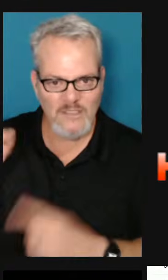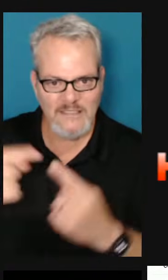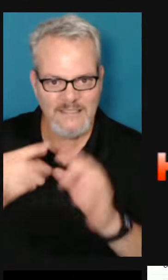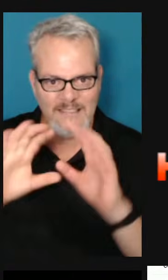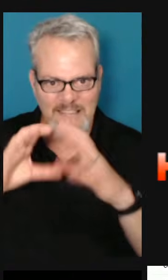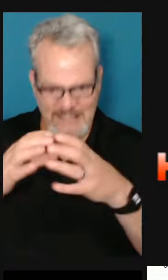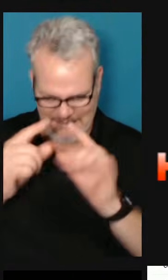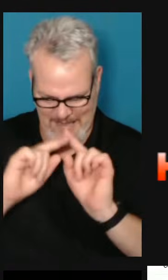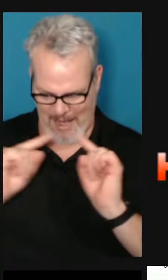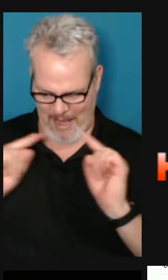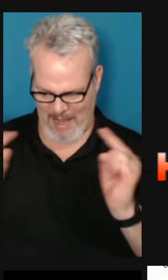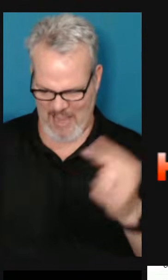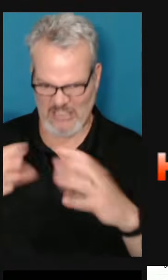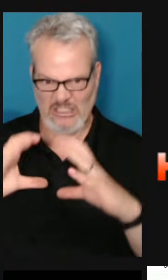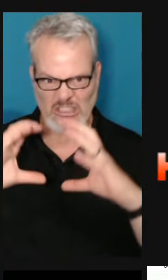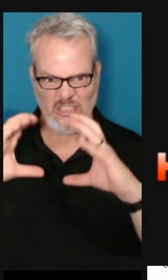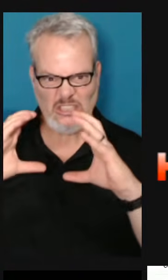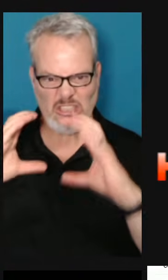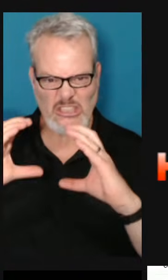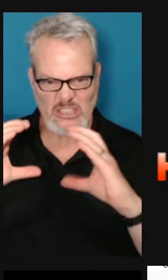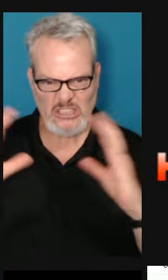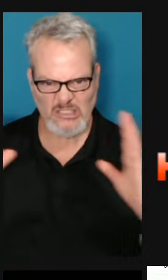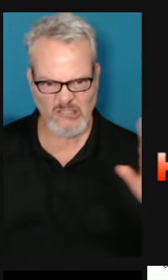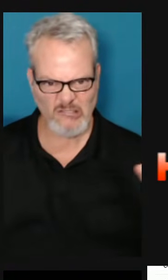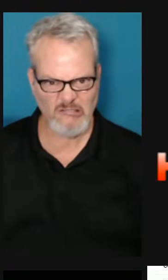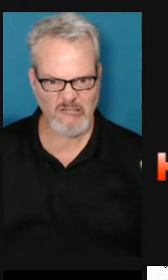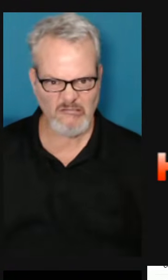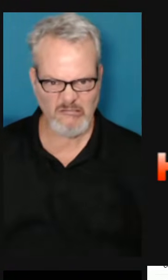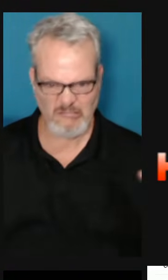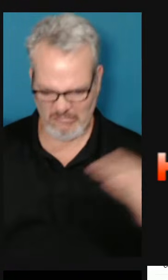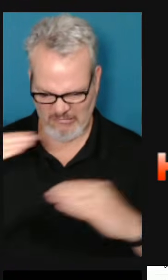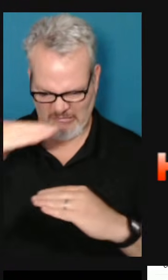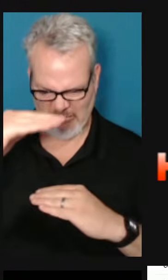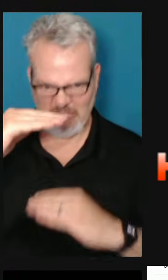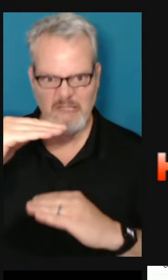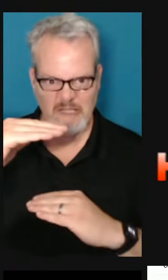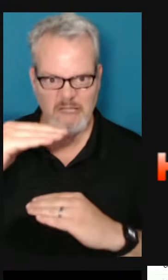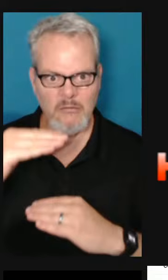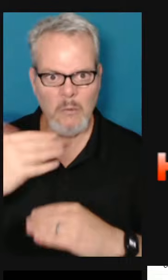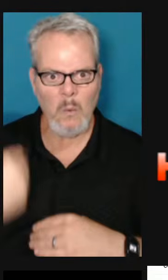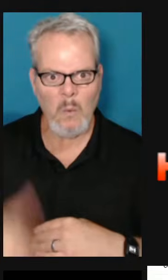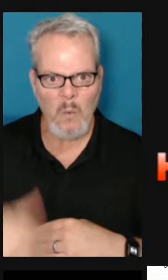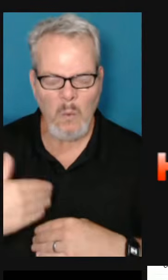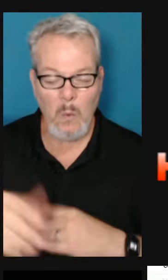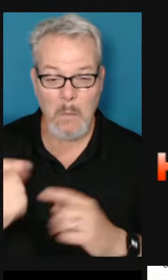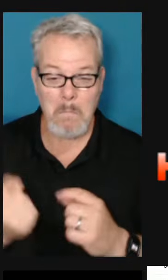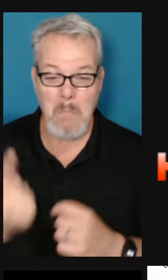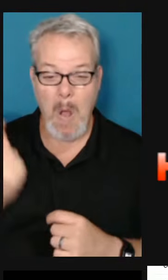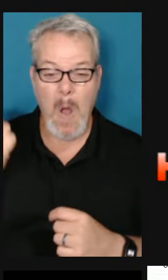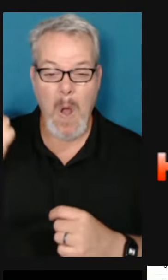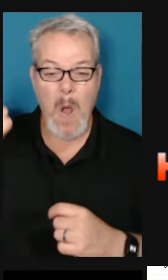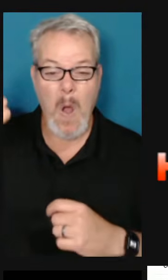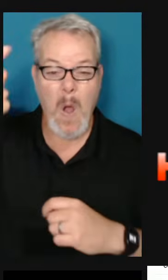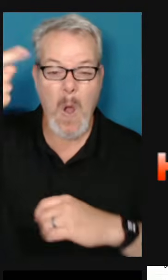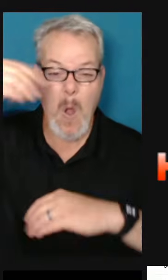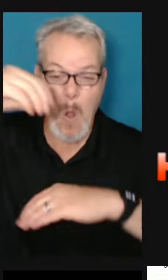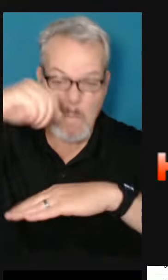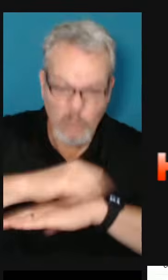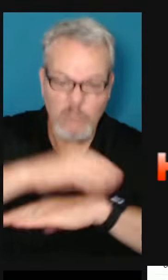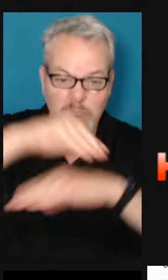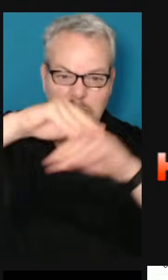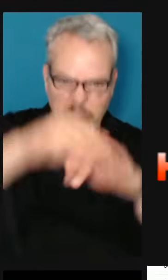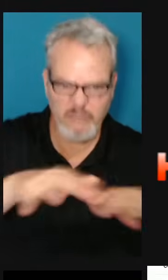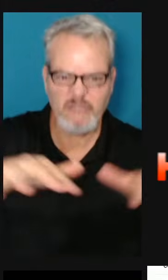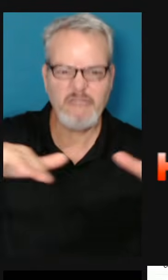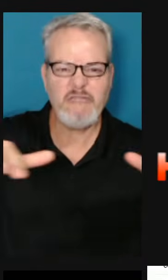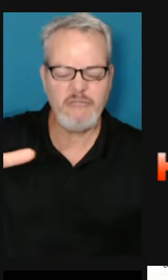falling on Highway 11 between a park entrance and Volcano Village and is shattering on impact. All right, so this is the maximum reported size that I've